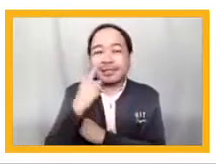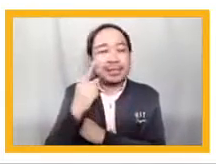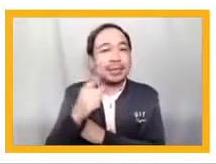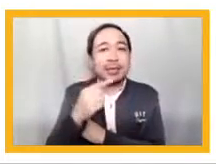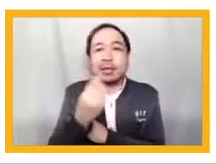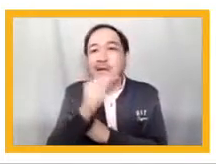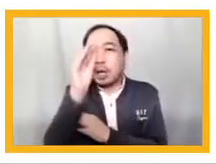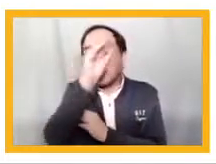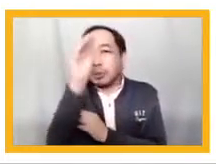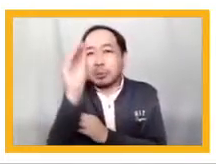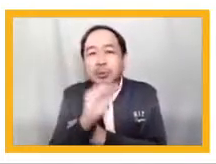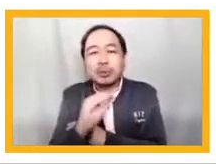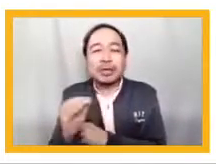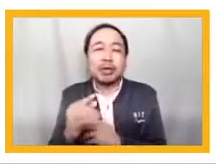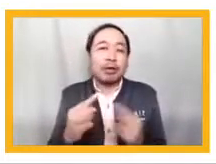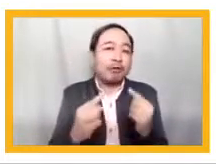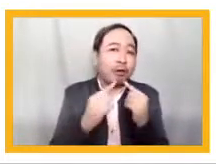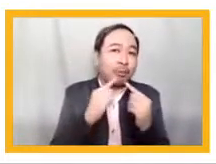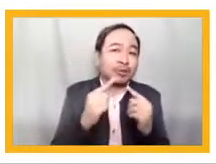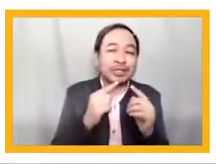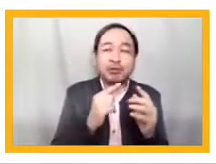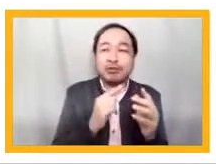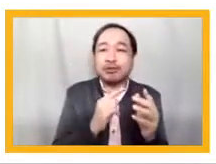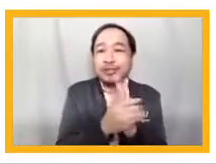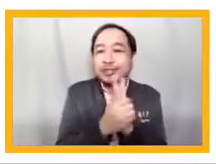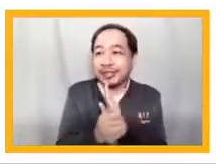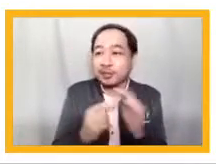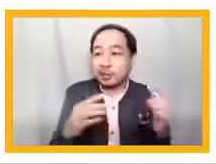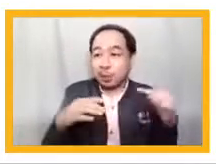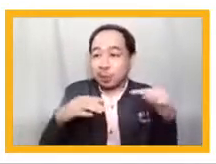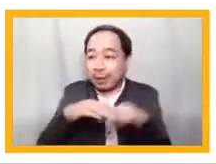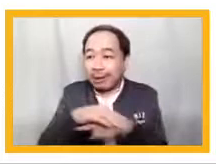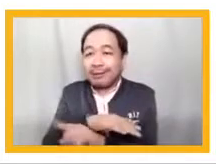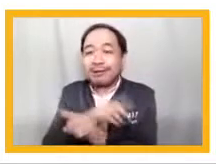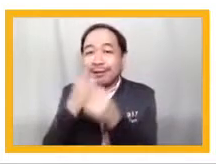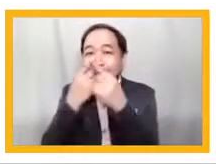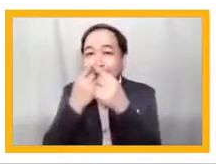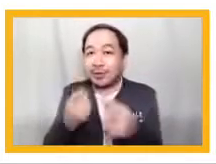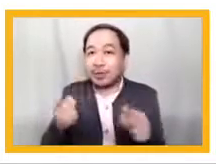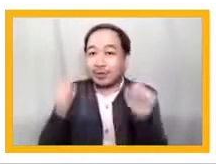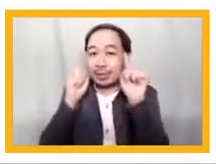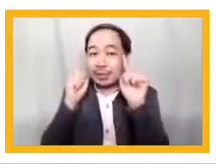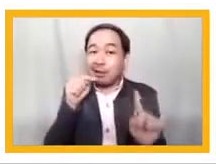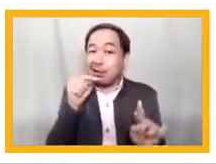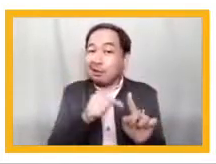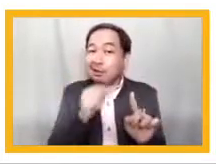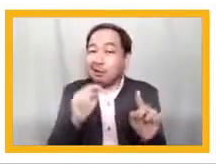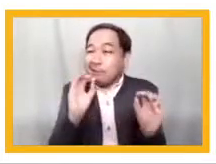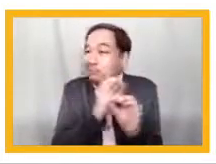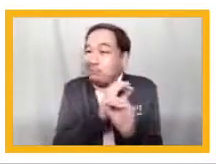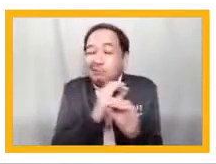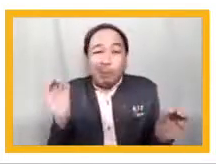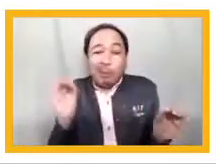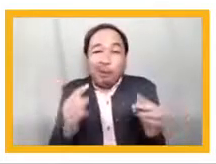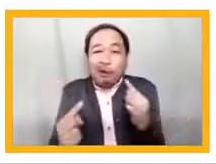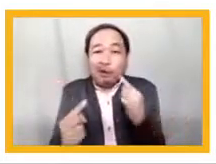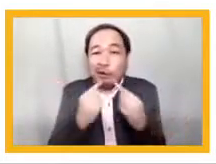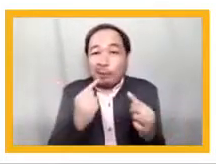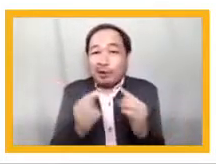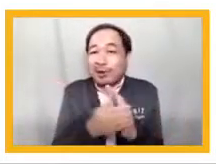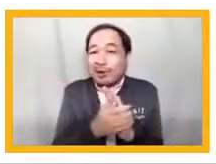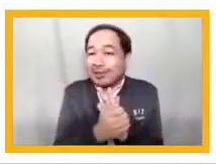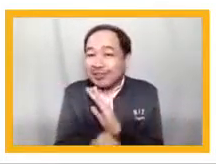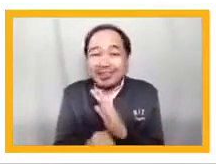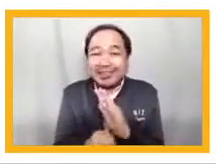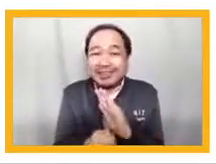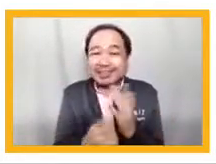once a students come into your university, and if they don't have it any, or they are lacking of it, how